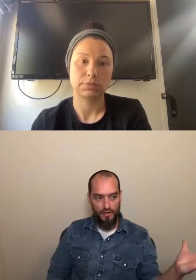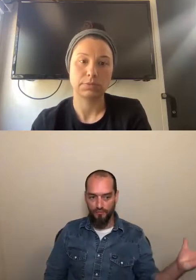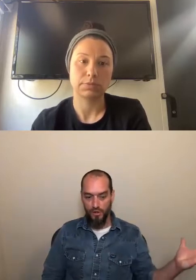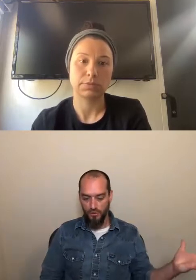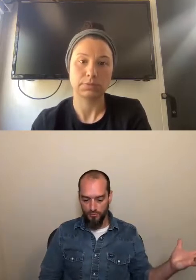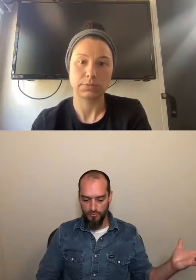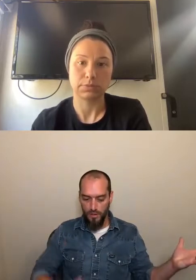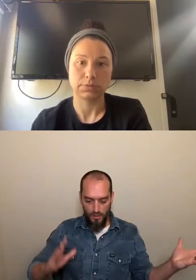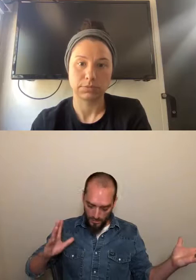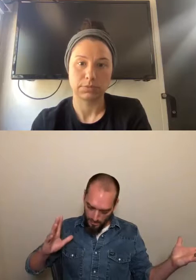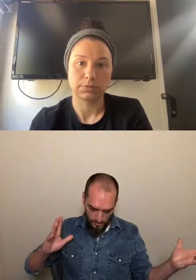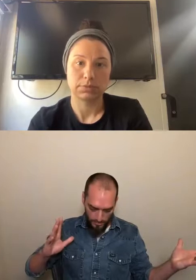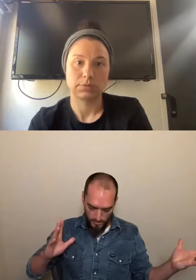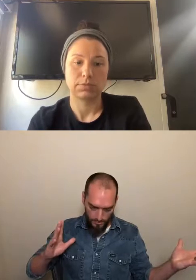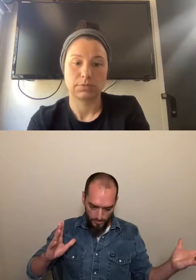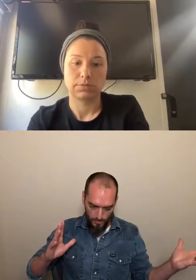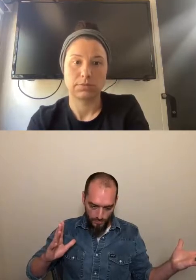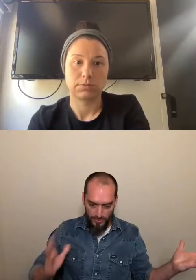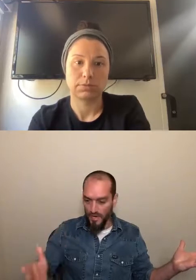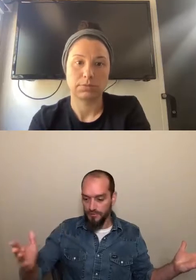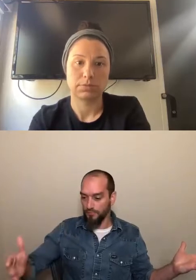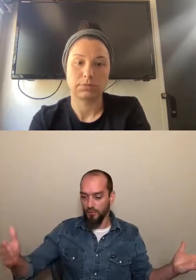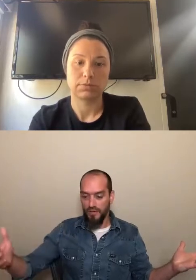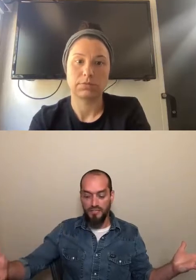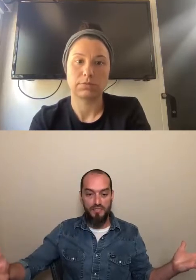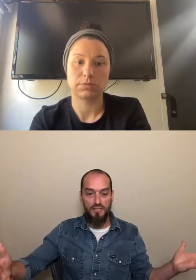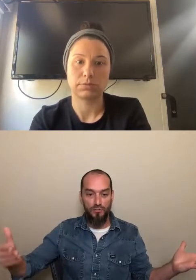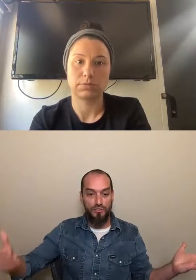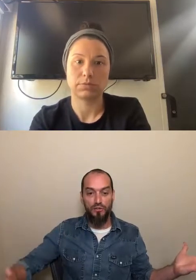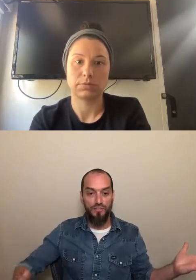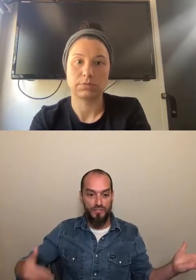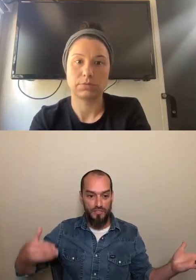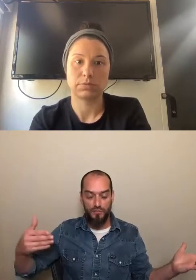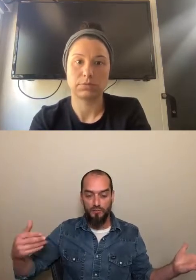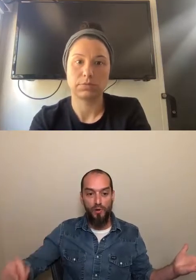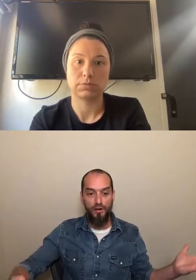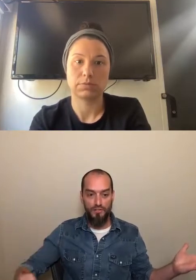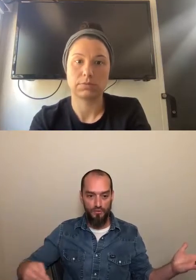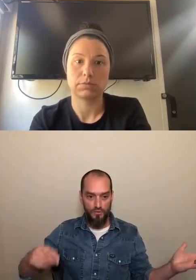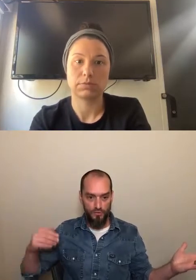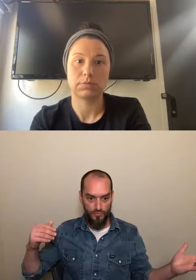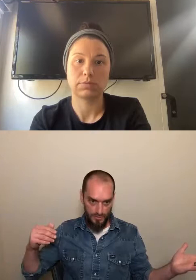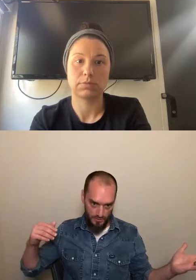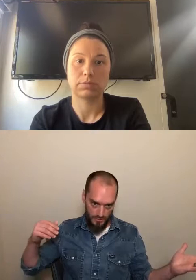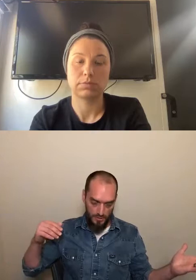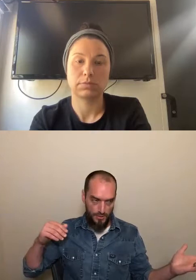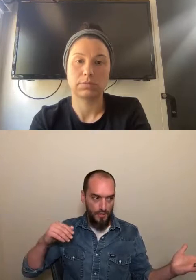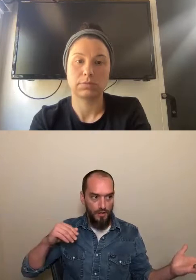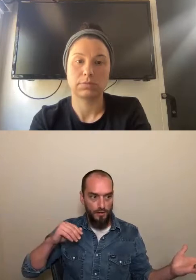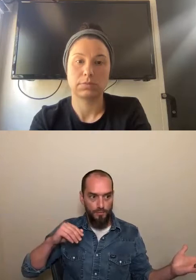history of the home by the types of mold that I see on surfaces. Where is it on the surface?